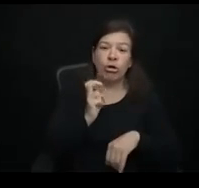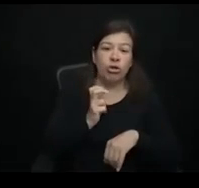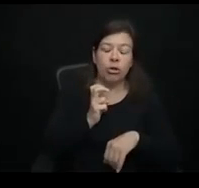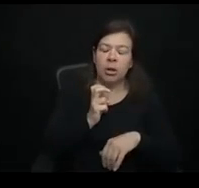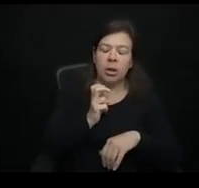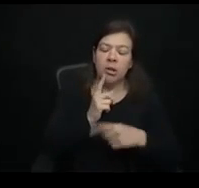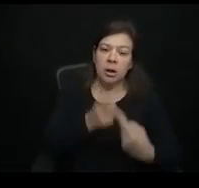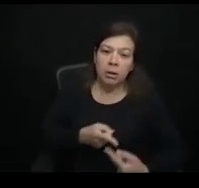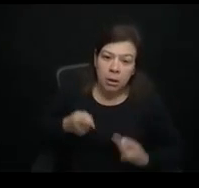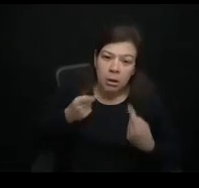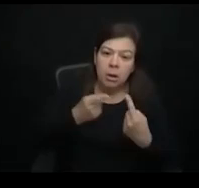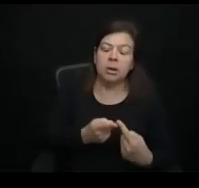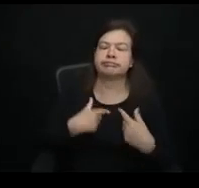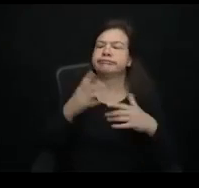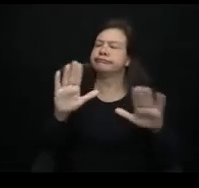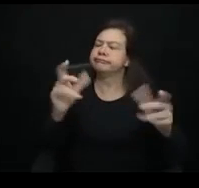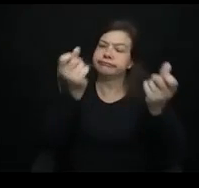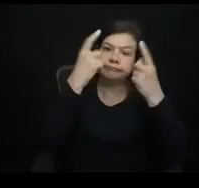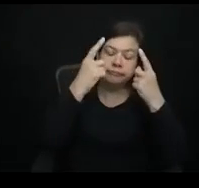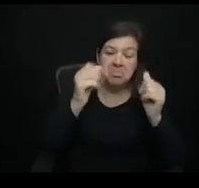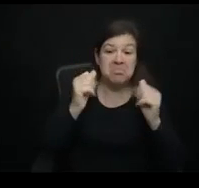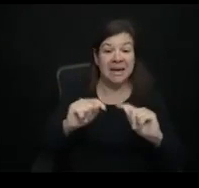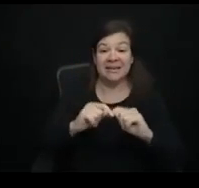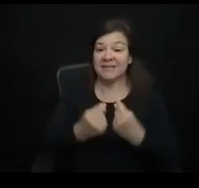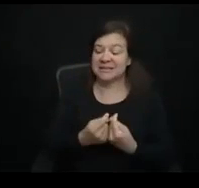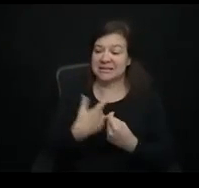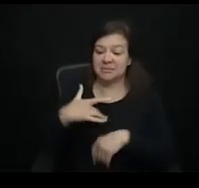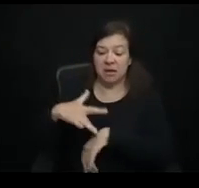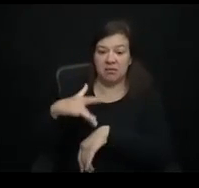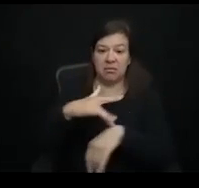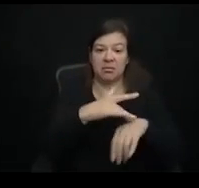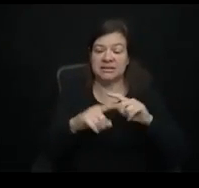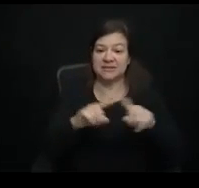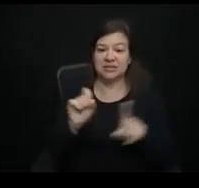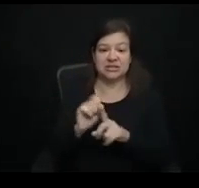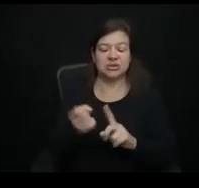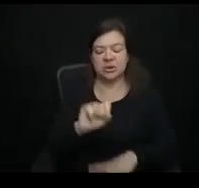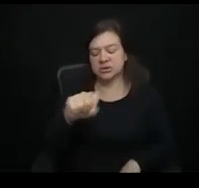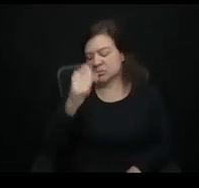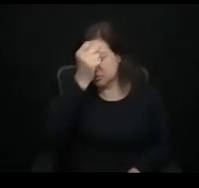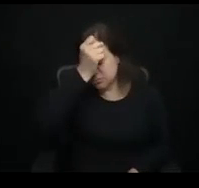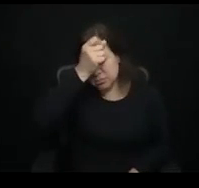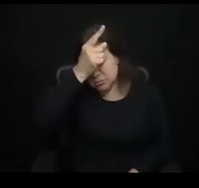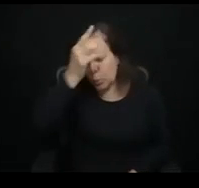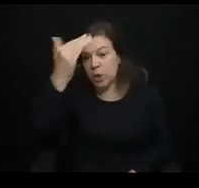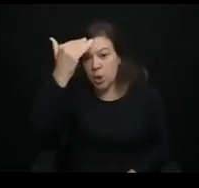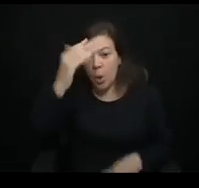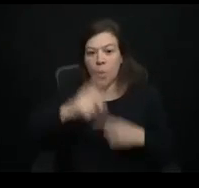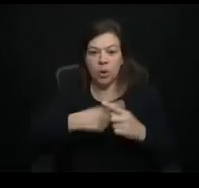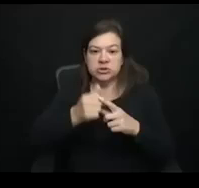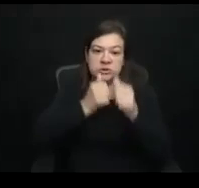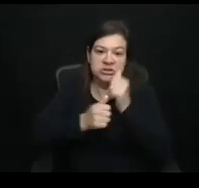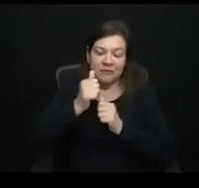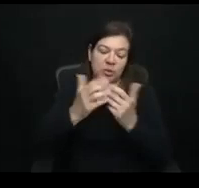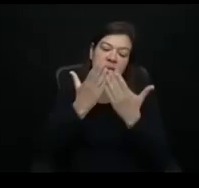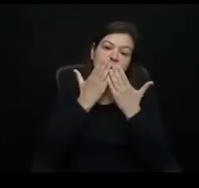understand. Many of the team have been in different scenarios very similar to that. So we understand what you're going through, and we appreciate